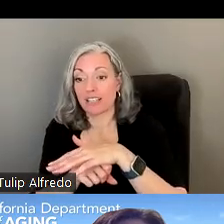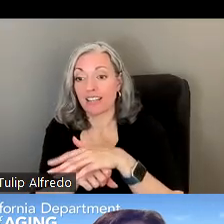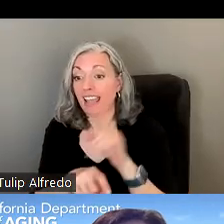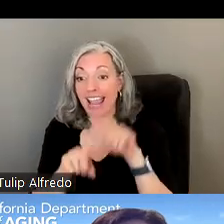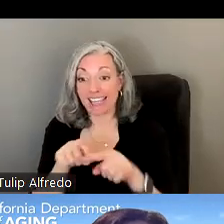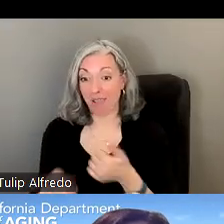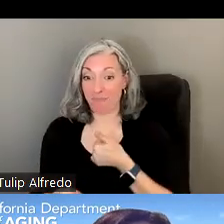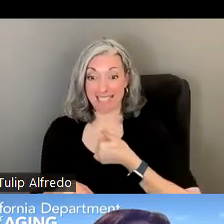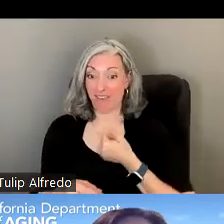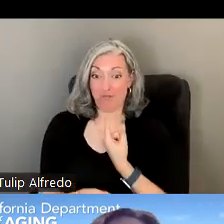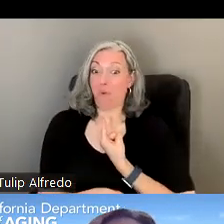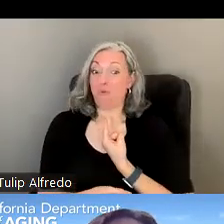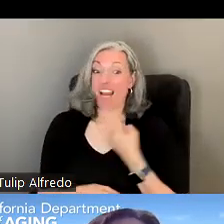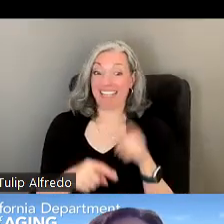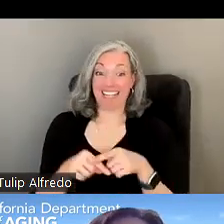so.